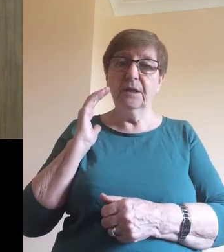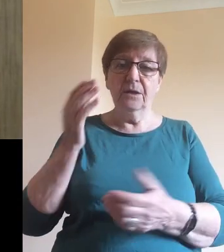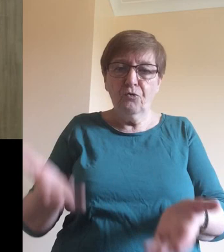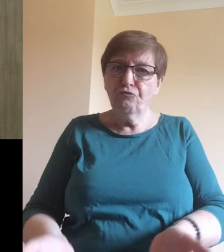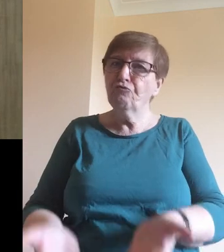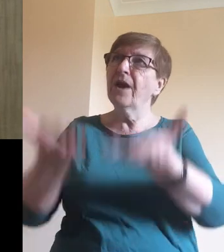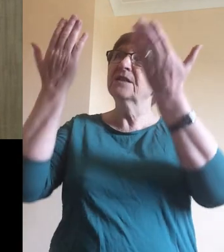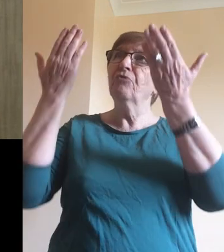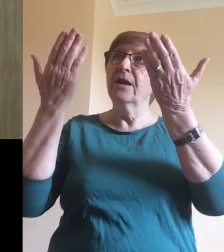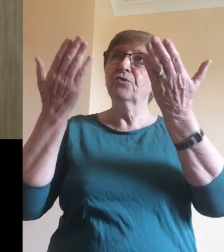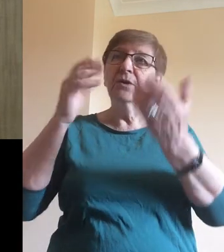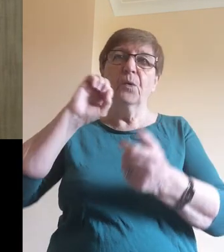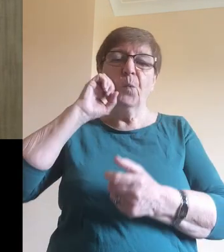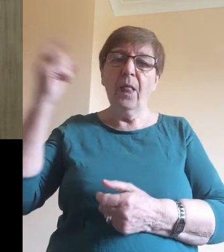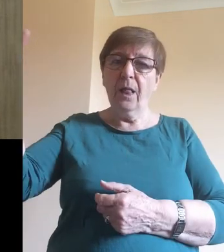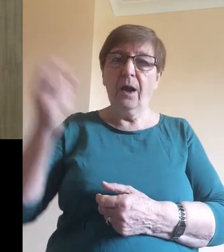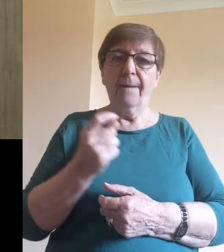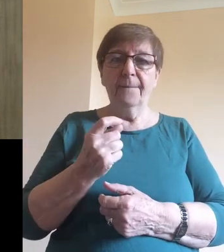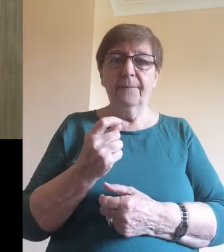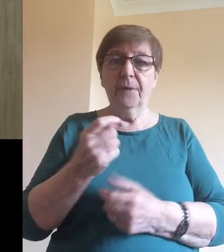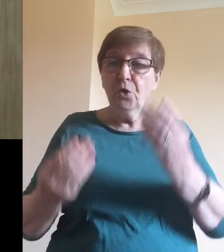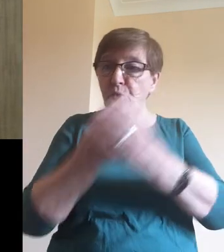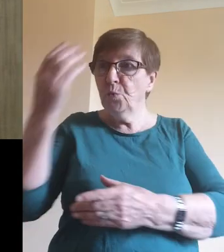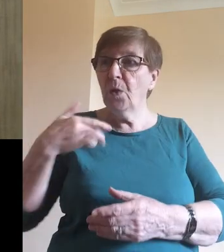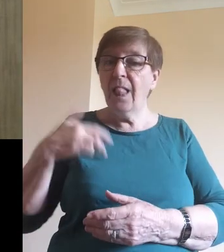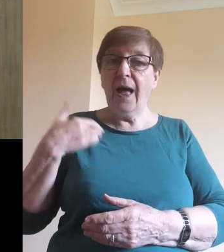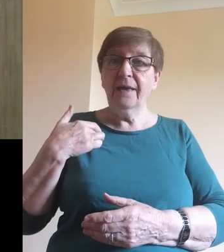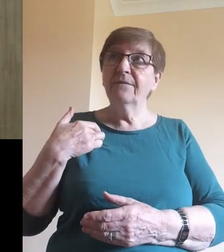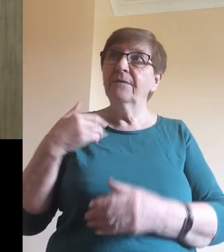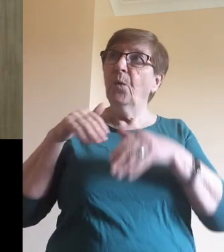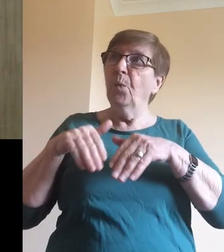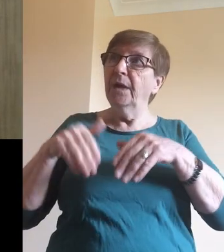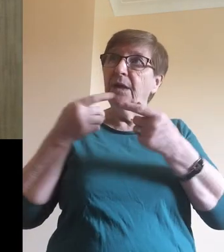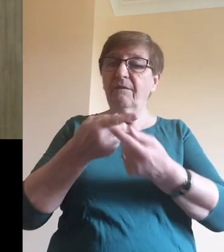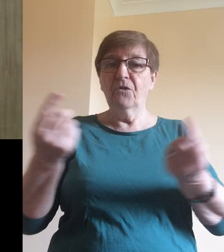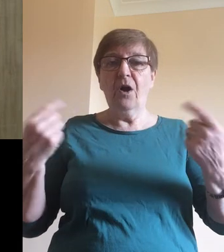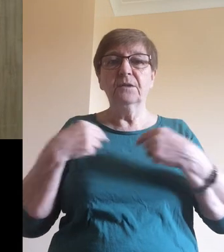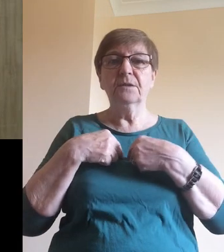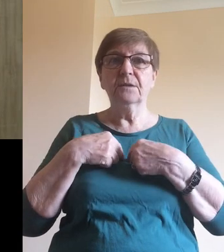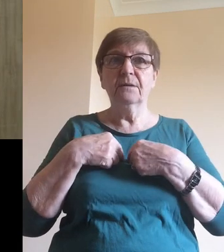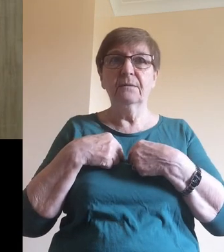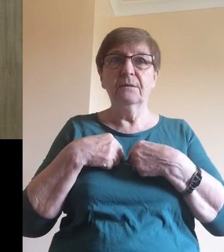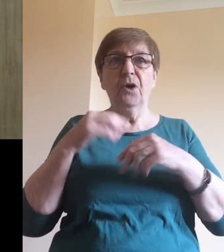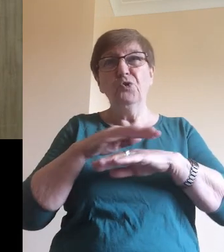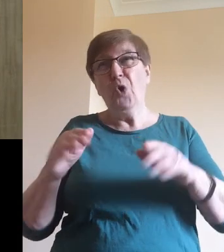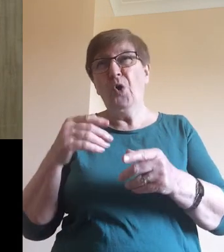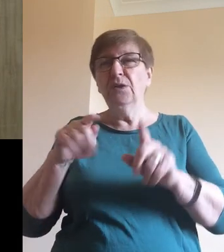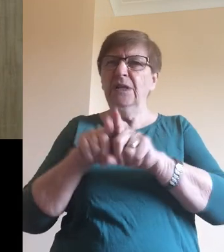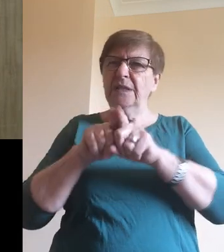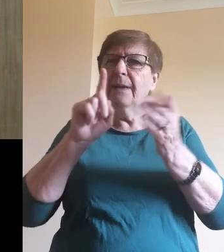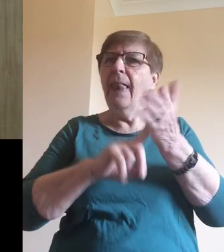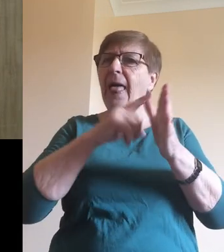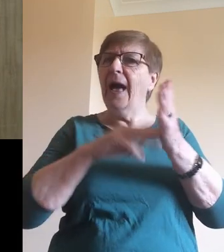Resurrection will come. New life awaits. Not merely coming back to life